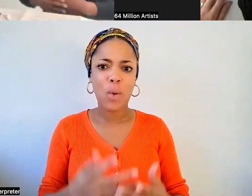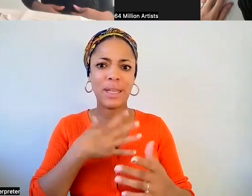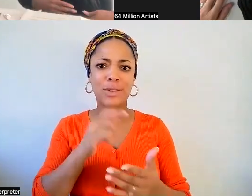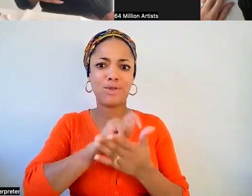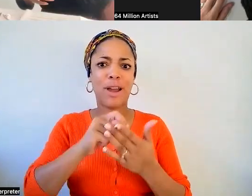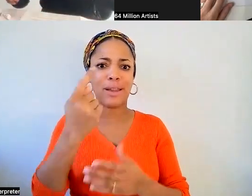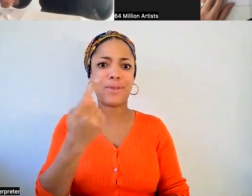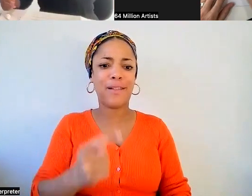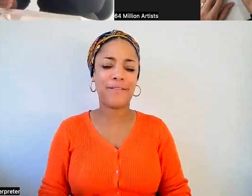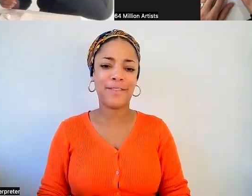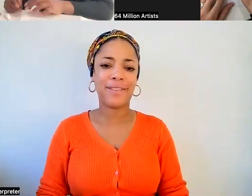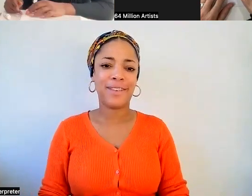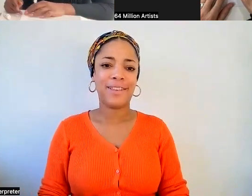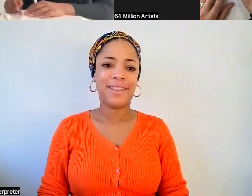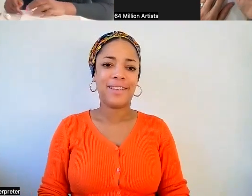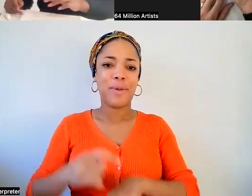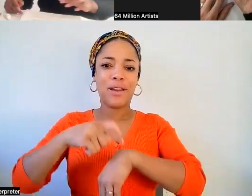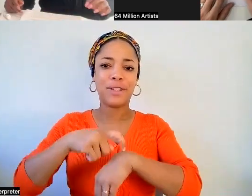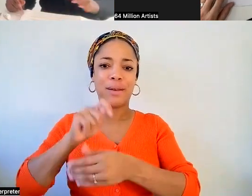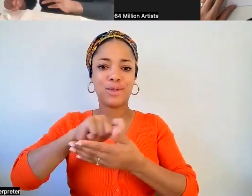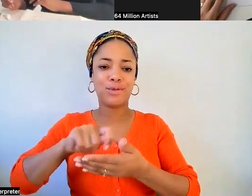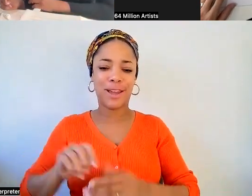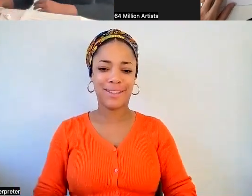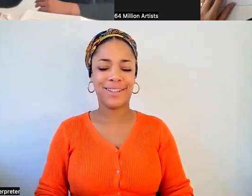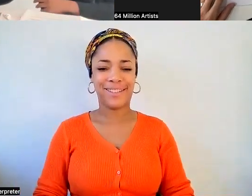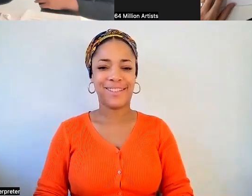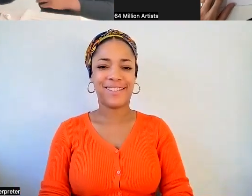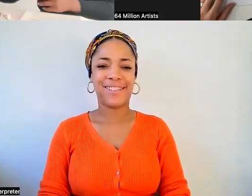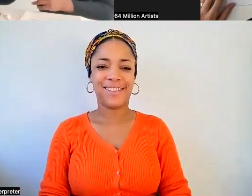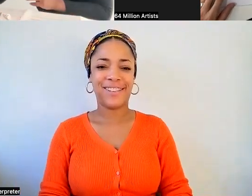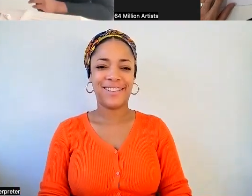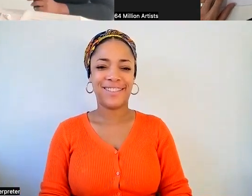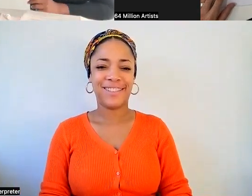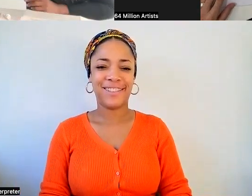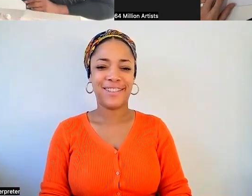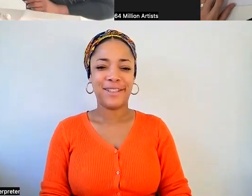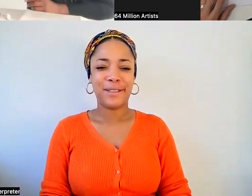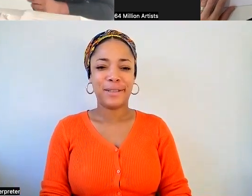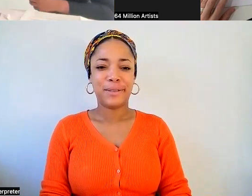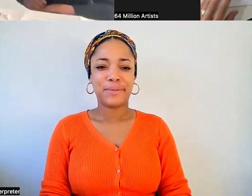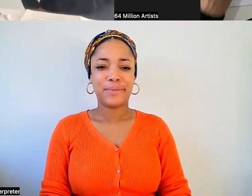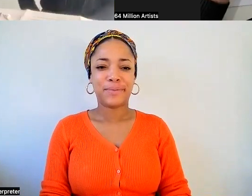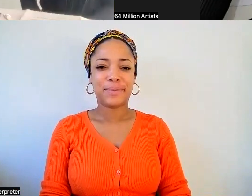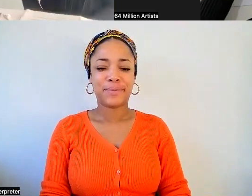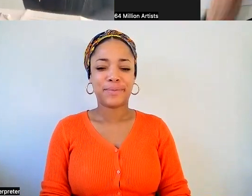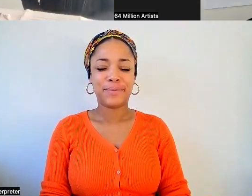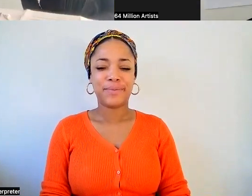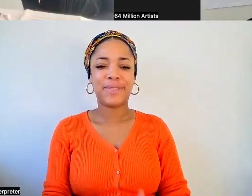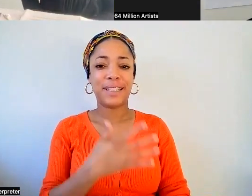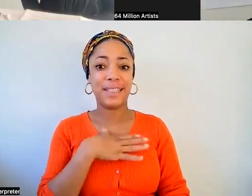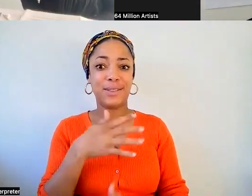come on. Because we've got, let's have a little bit of hard working. Let's get a little bit of head sound time. Get into the dream